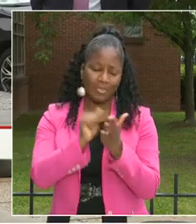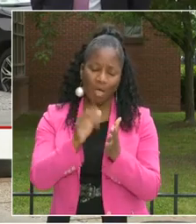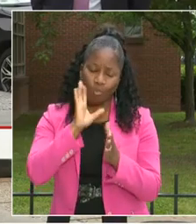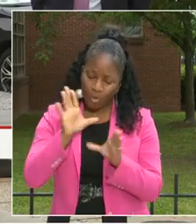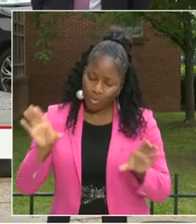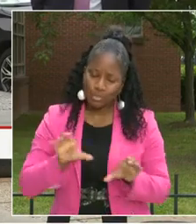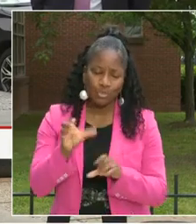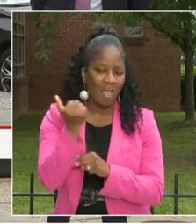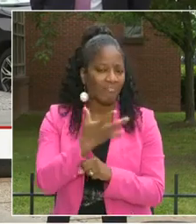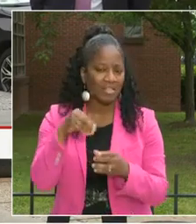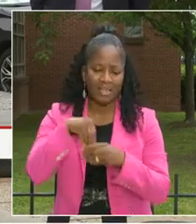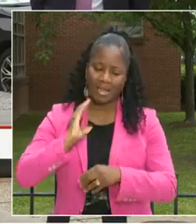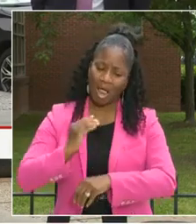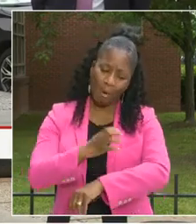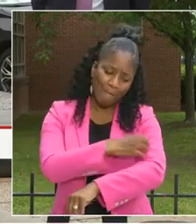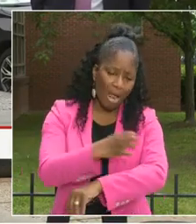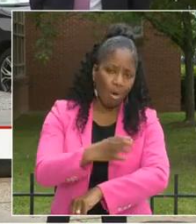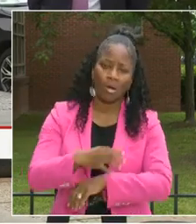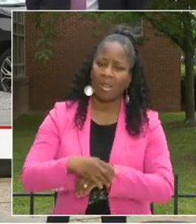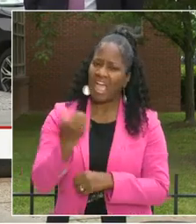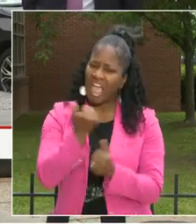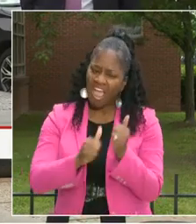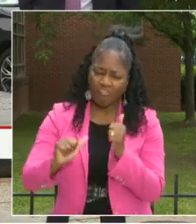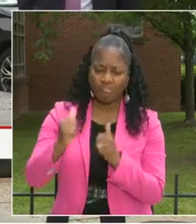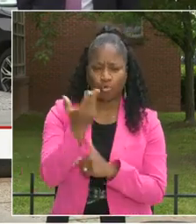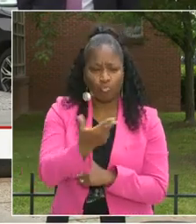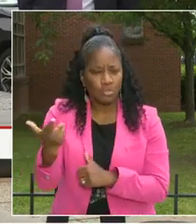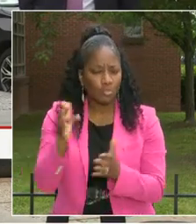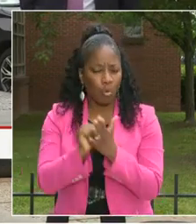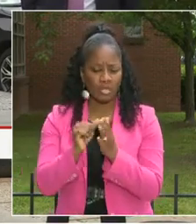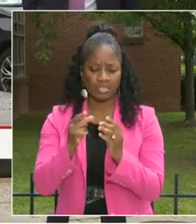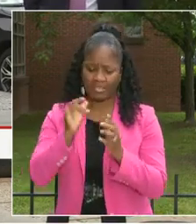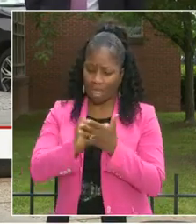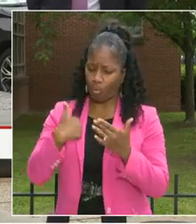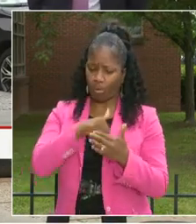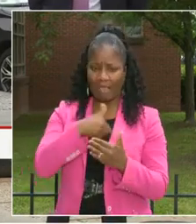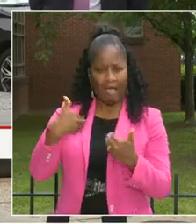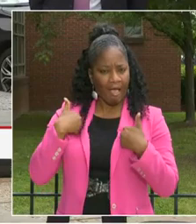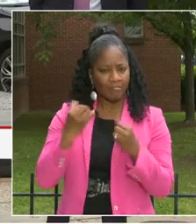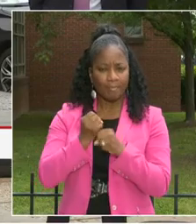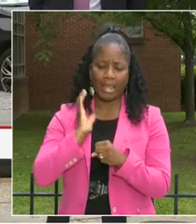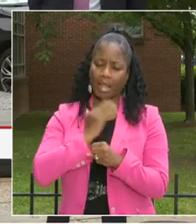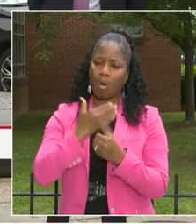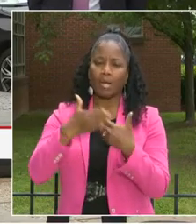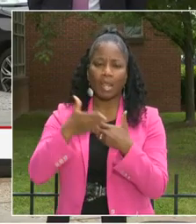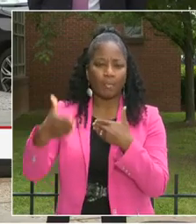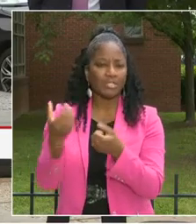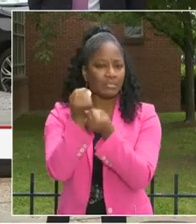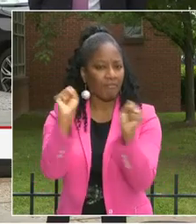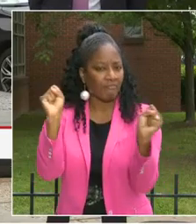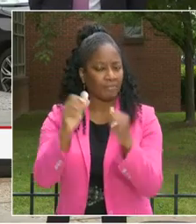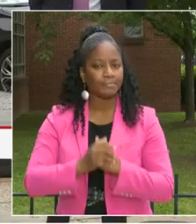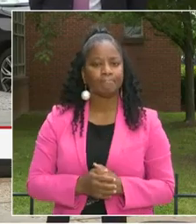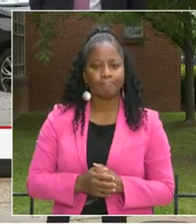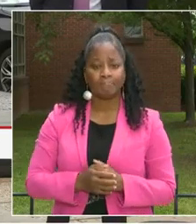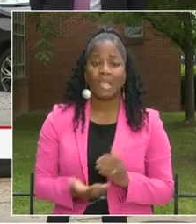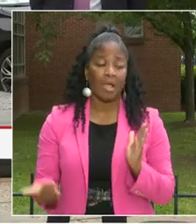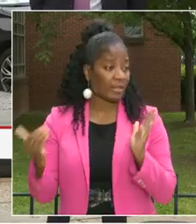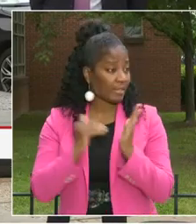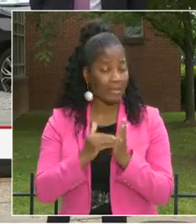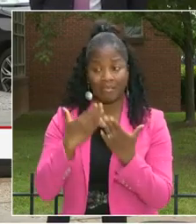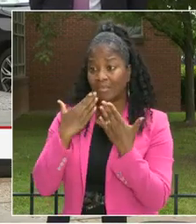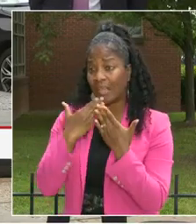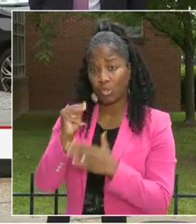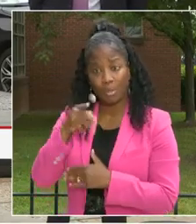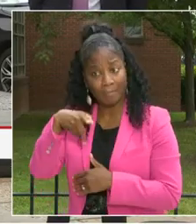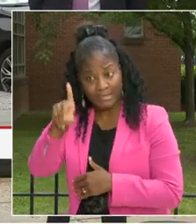within our power, use every resource at our disposal to make our neighborhoods safer. So again, I want to thank MPD,